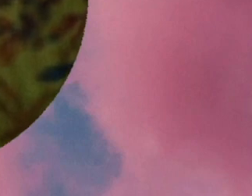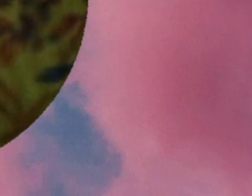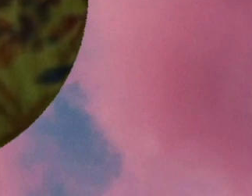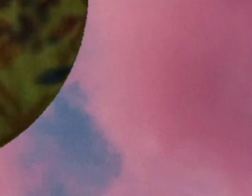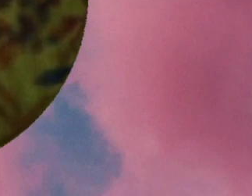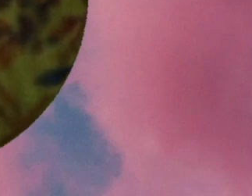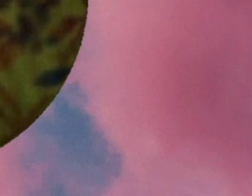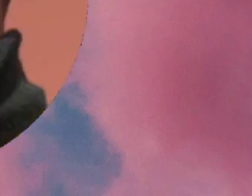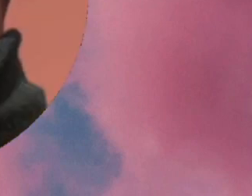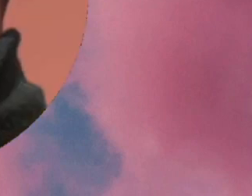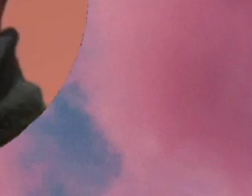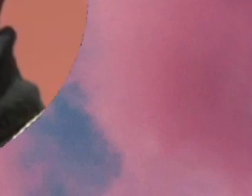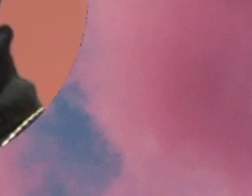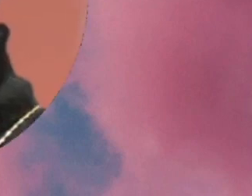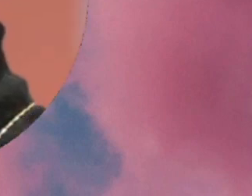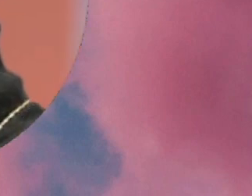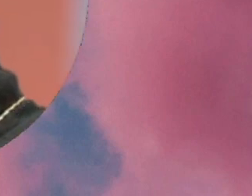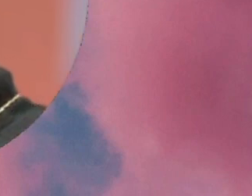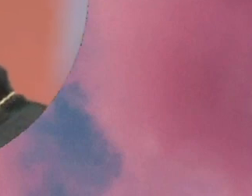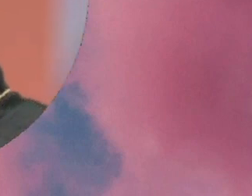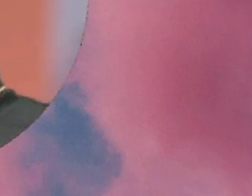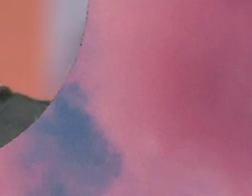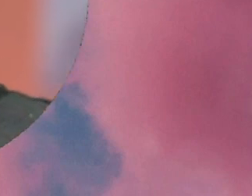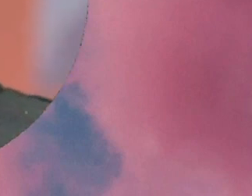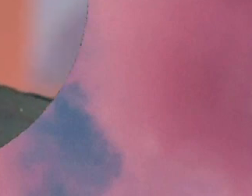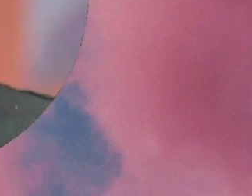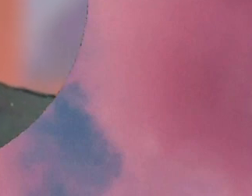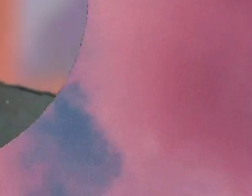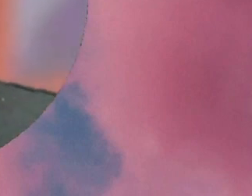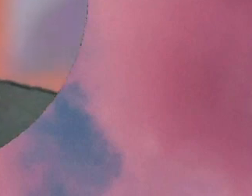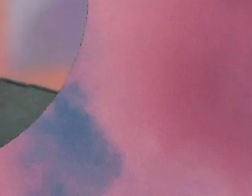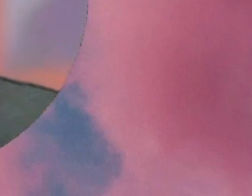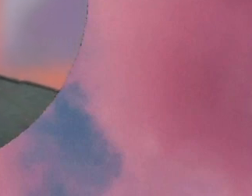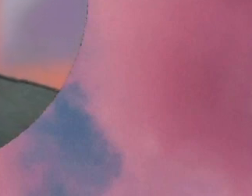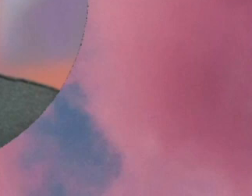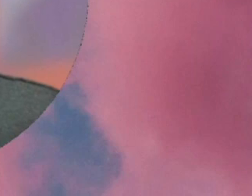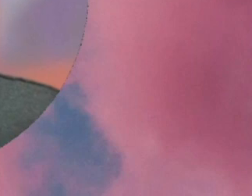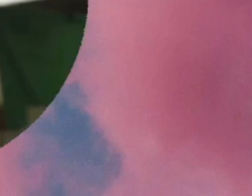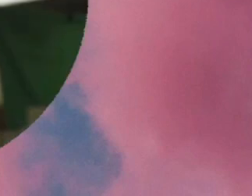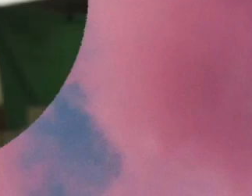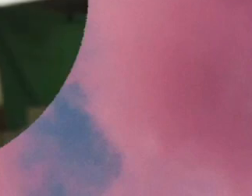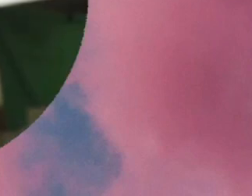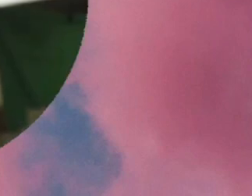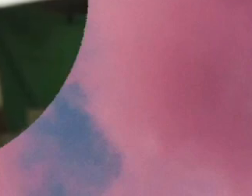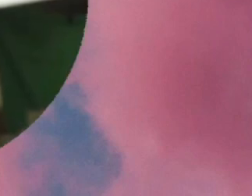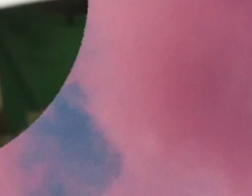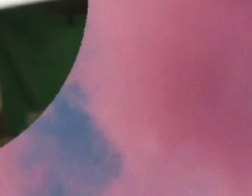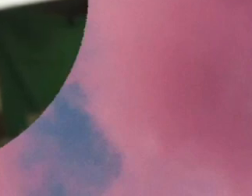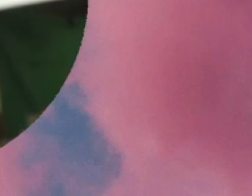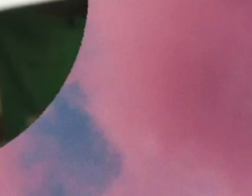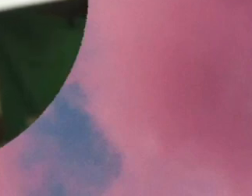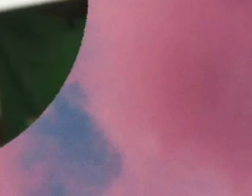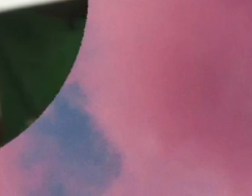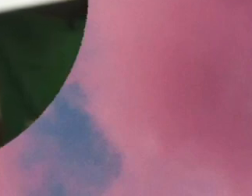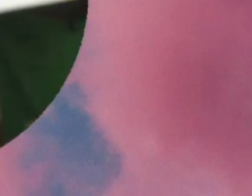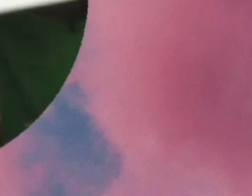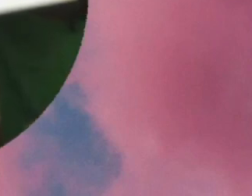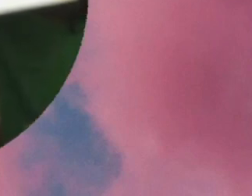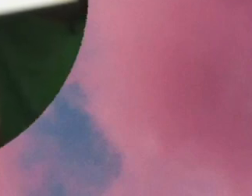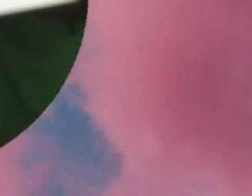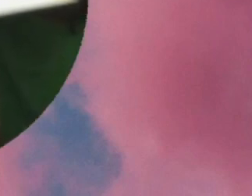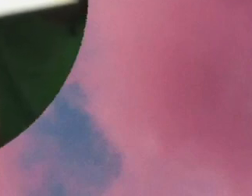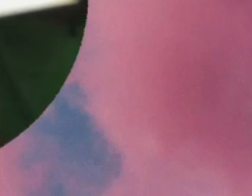to let it go. Go, go, shit be moving slow. Pent up anger in my bones, got to let it